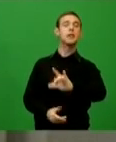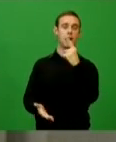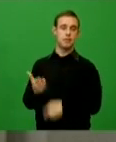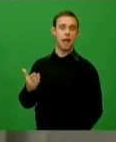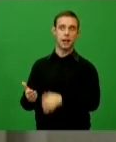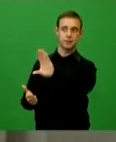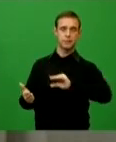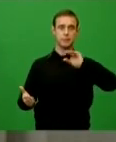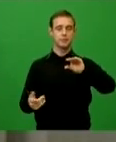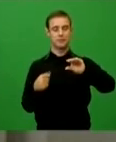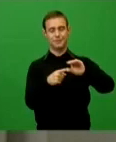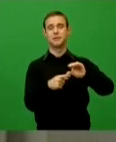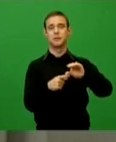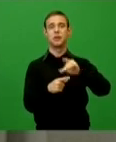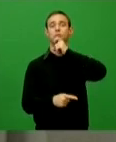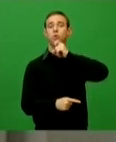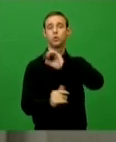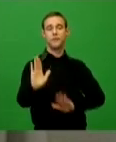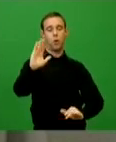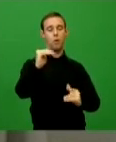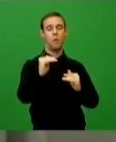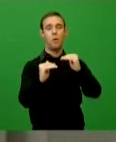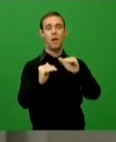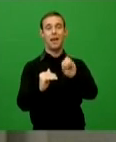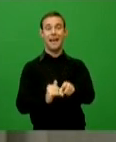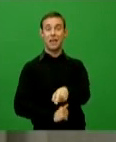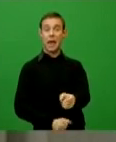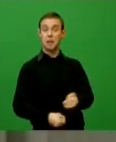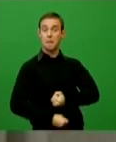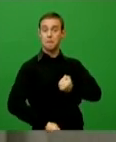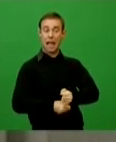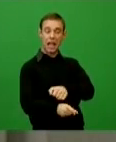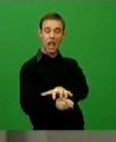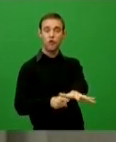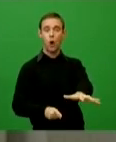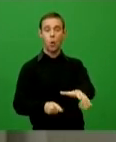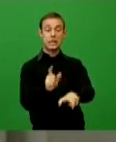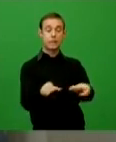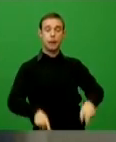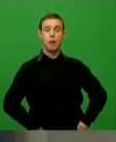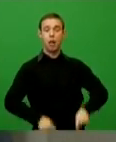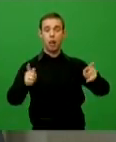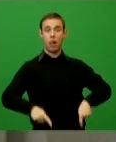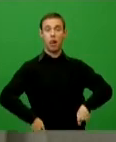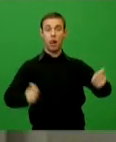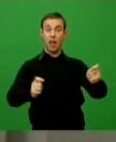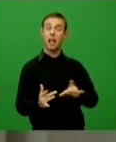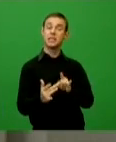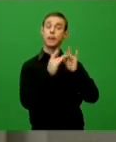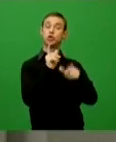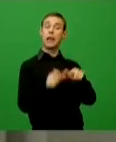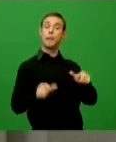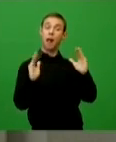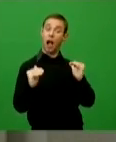tax increases are expected to act as a drag on household consumption expenditure, particularly for middle and